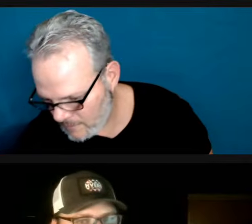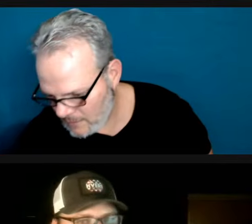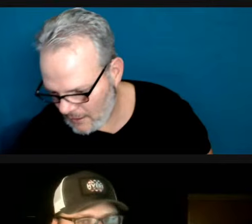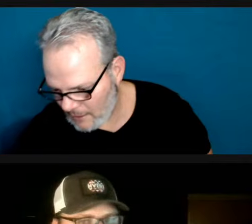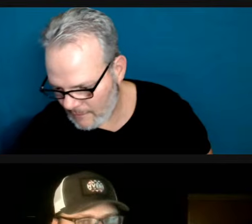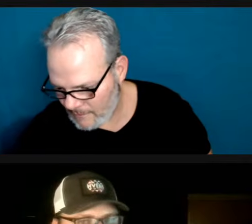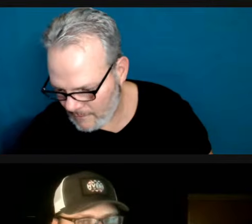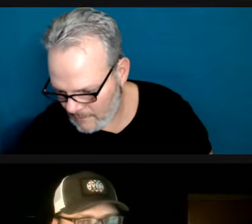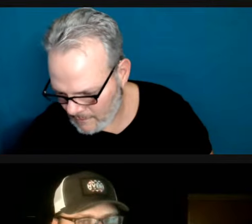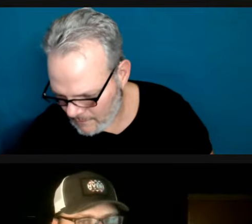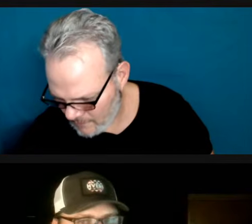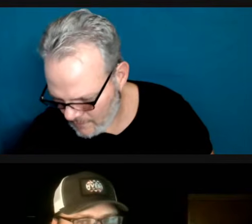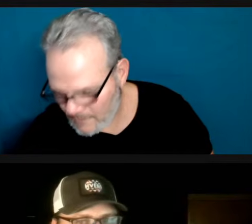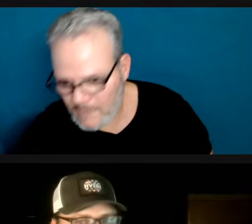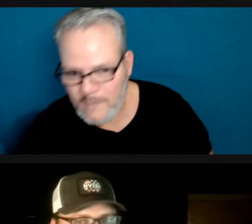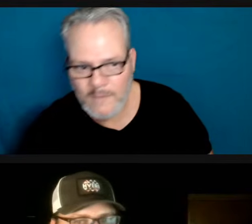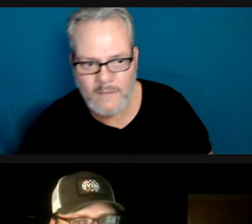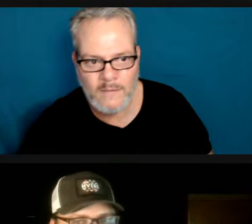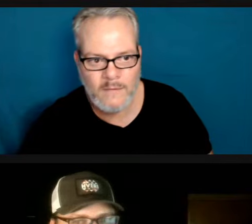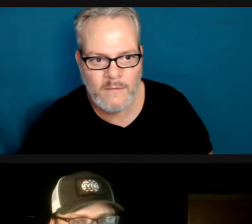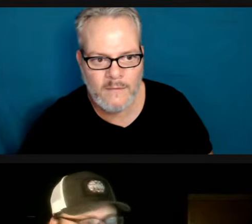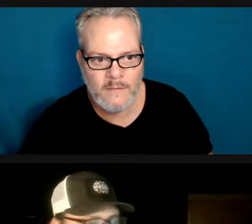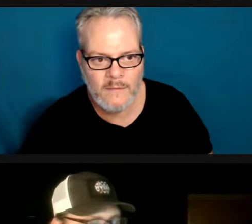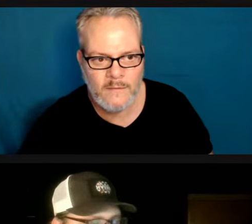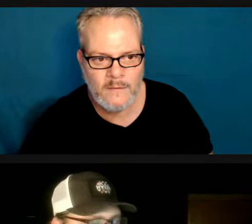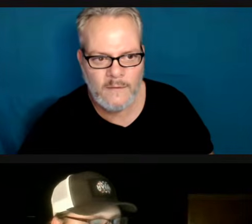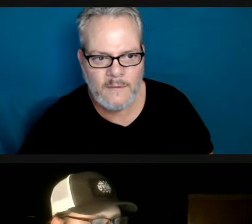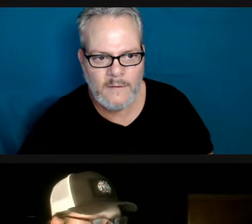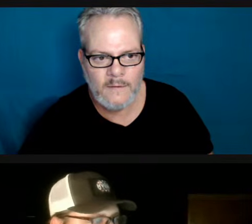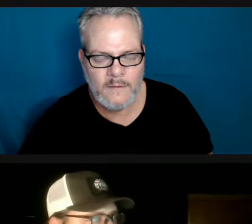EMA, there is some rainfall predictions,